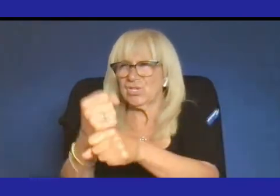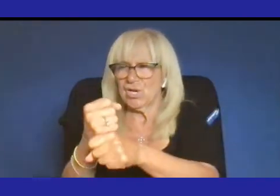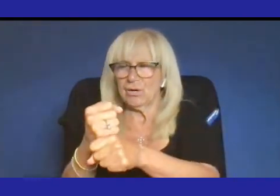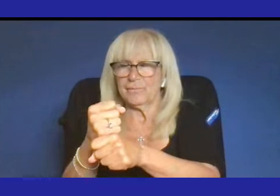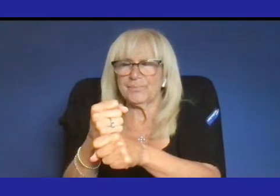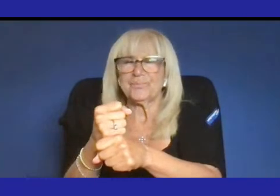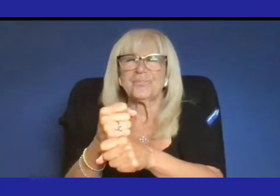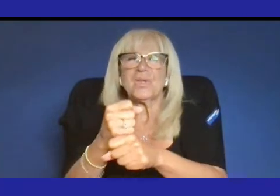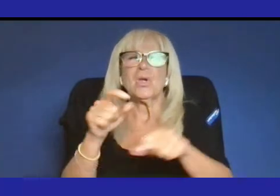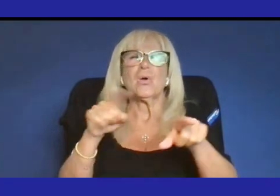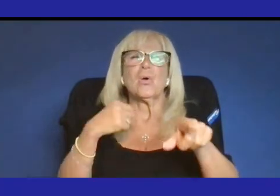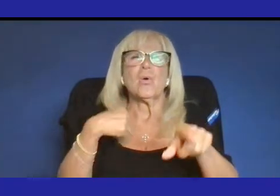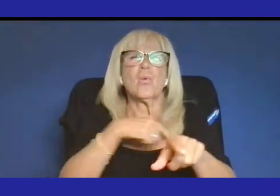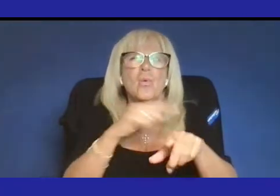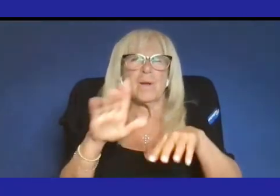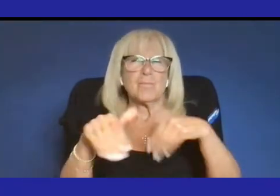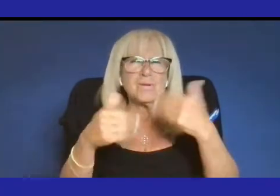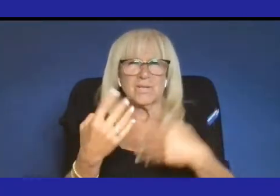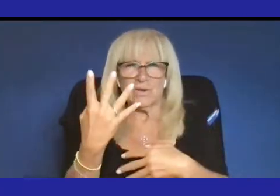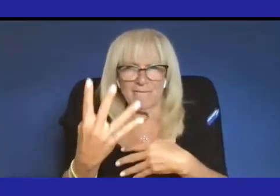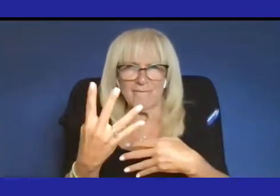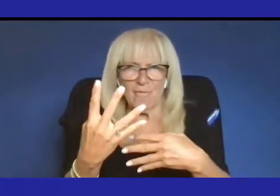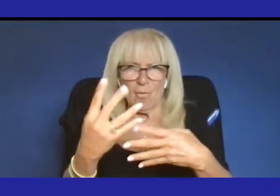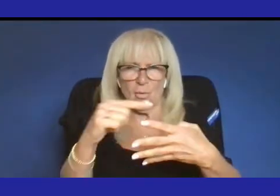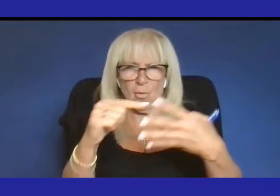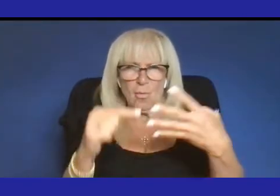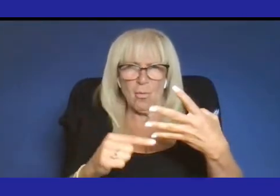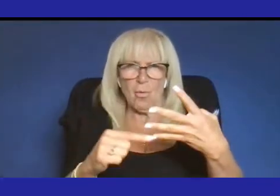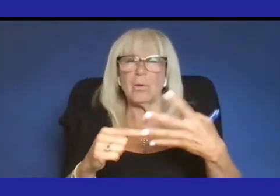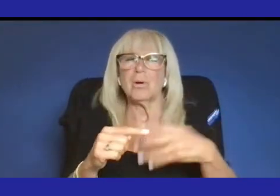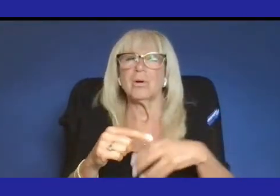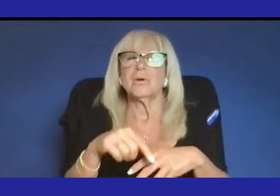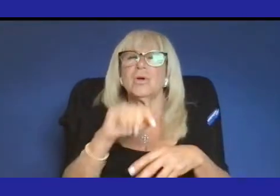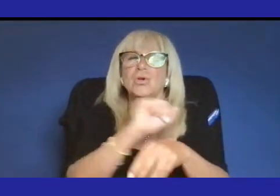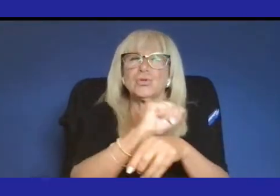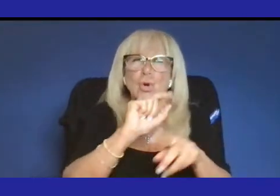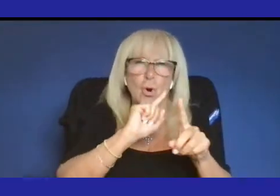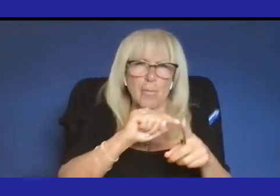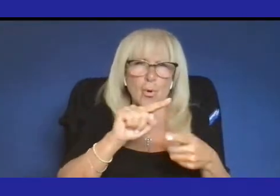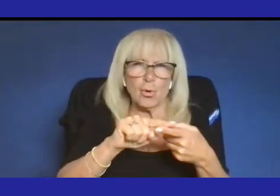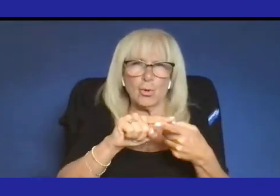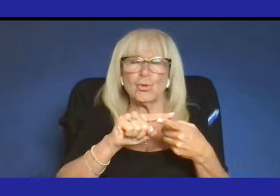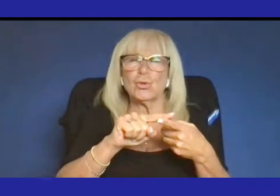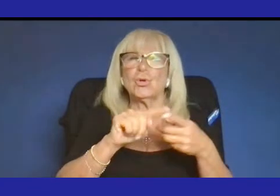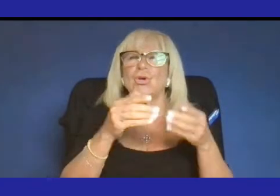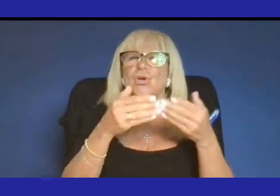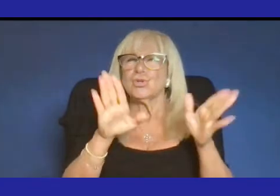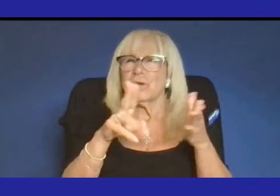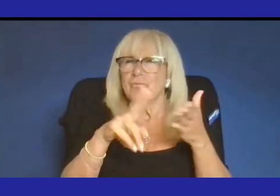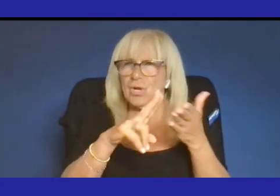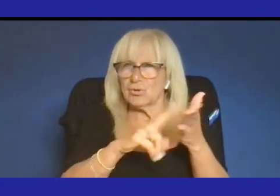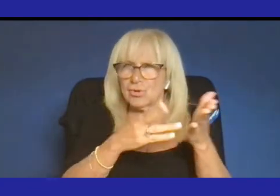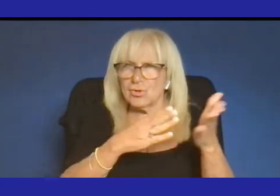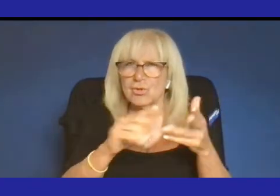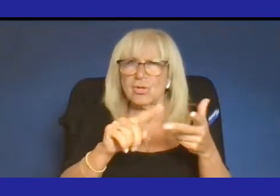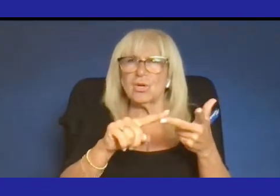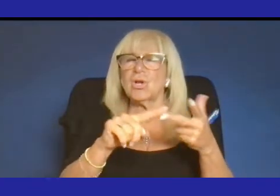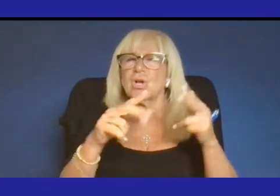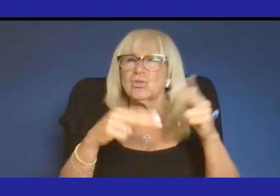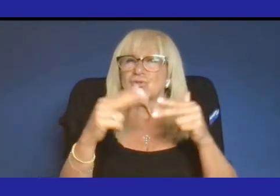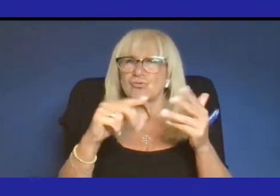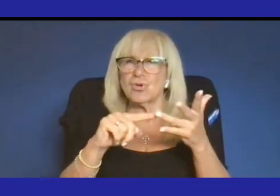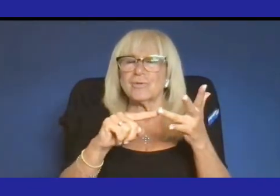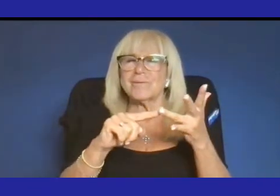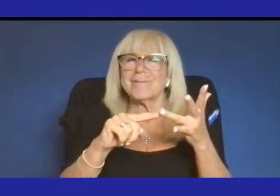We have presented 4 items: the job order contracts for general contracting services, construction,